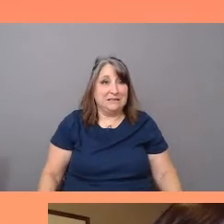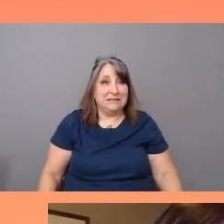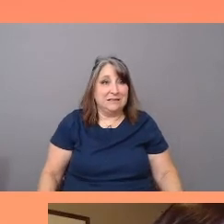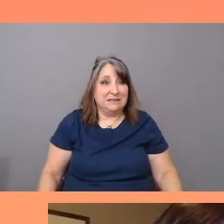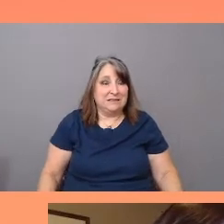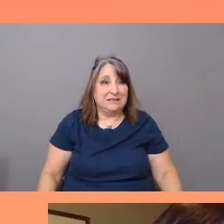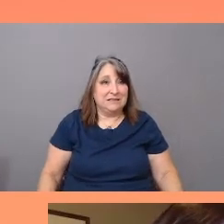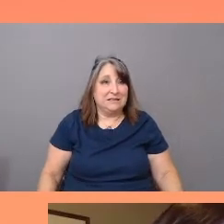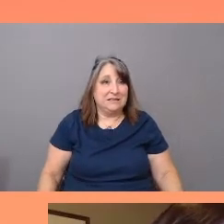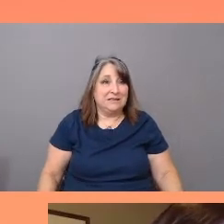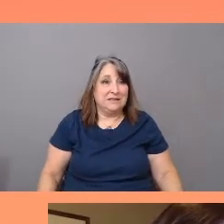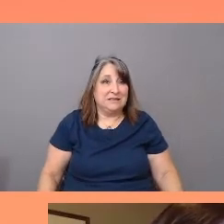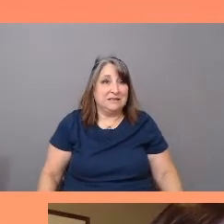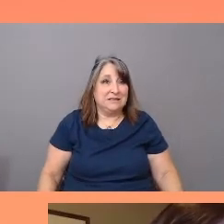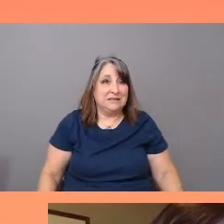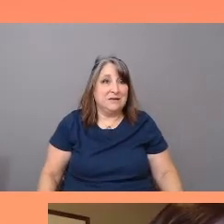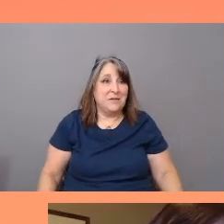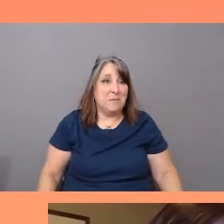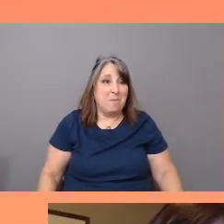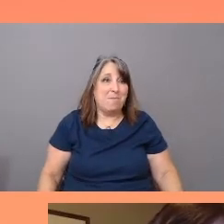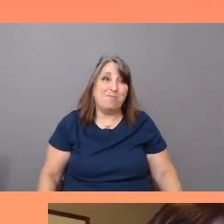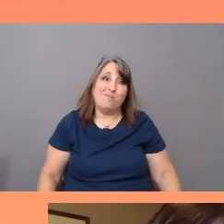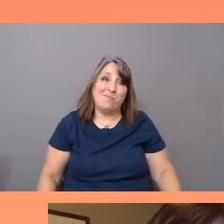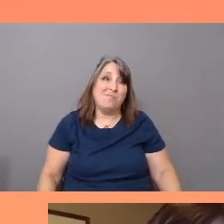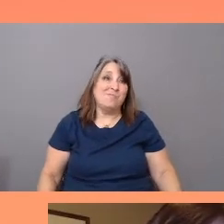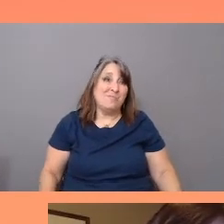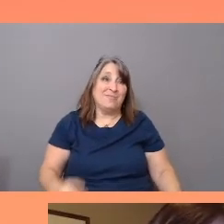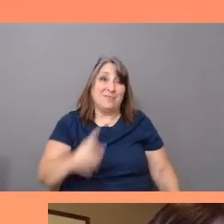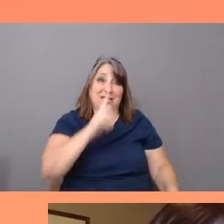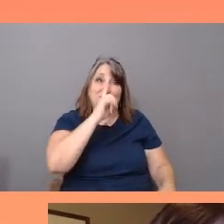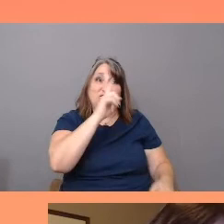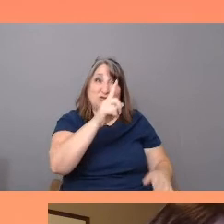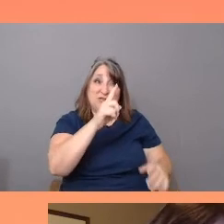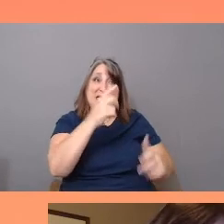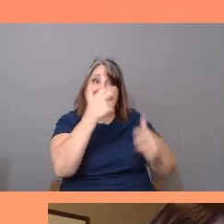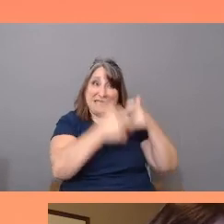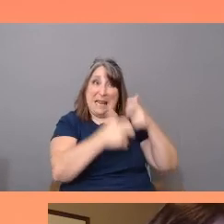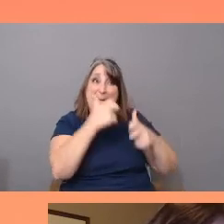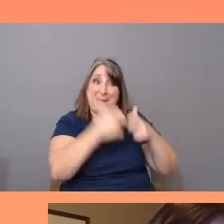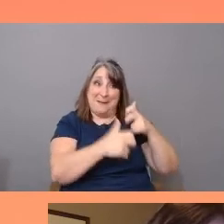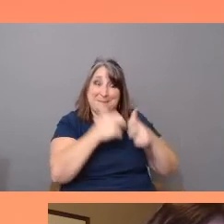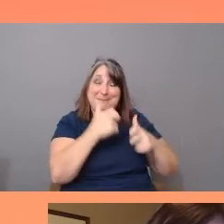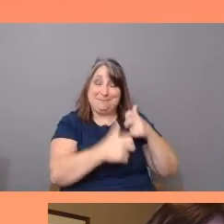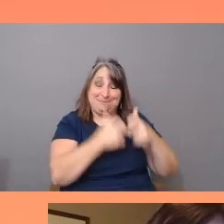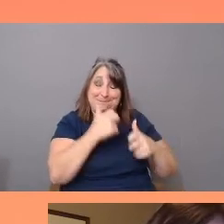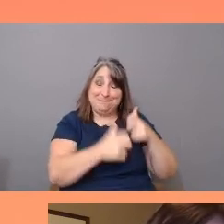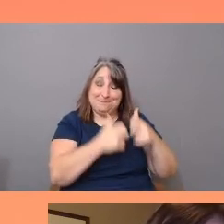Yeah, it is a dilemma. It's really just sort of,